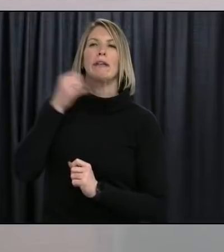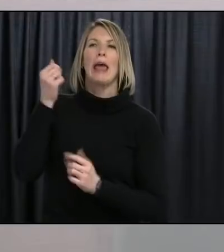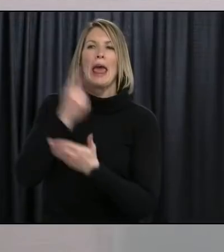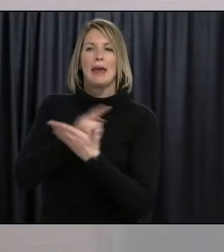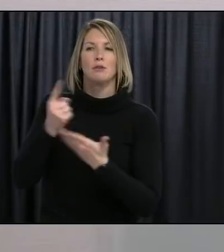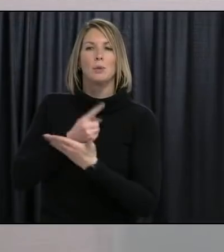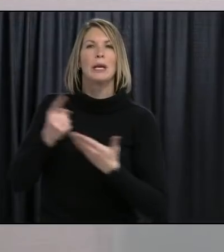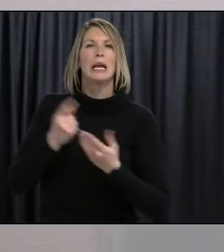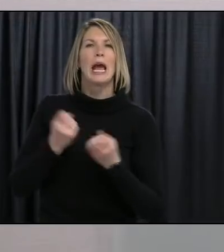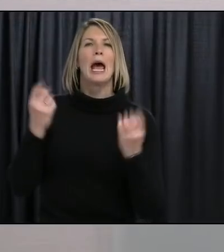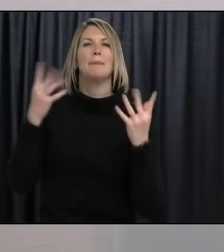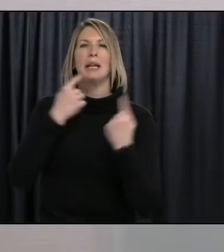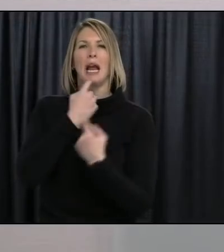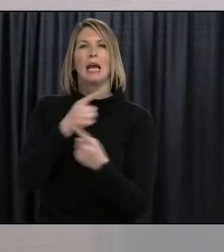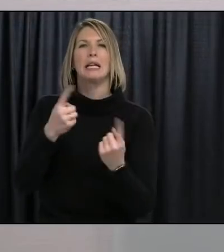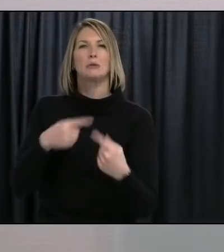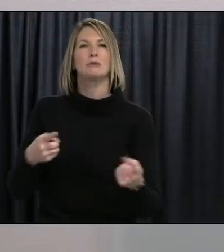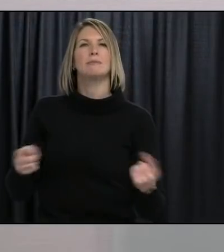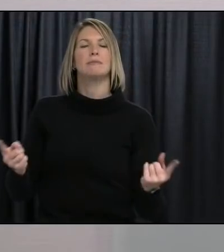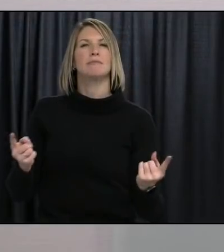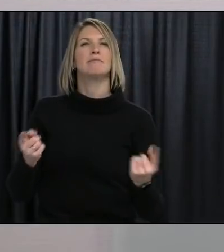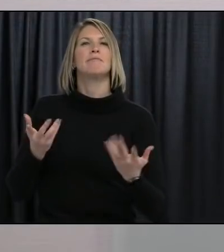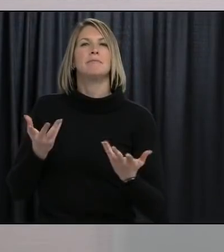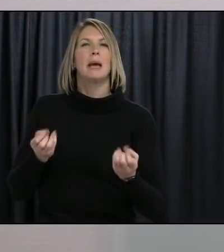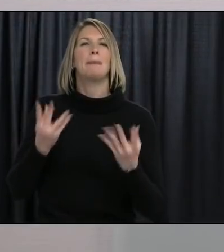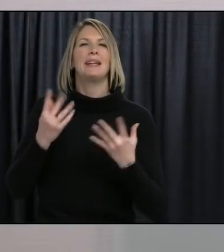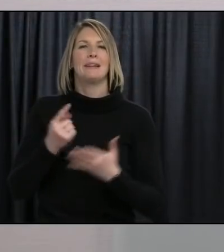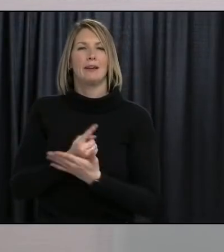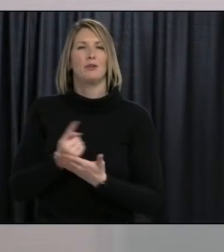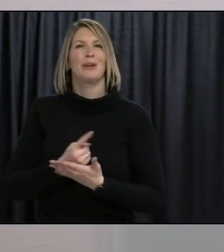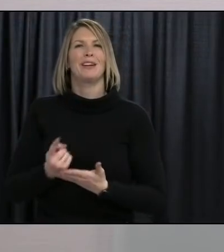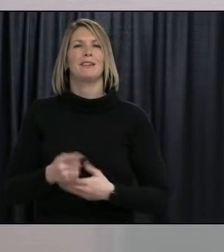that changing as we've entered 2021?